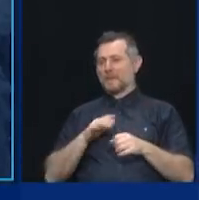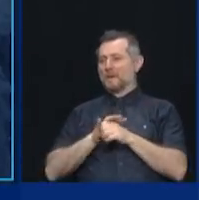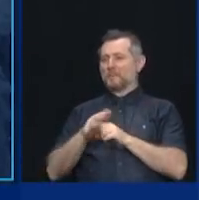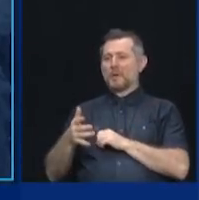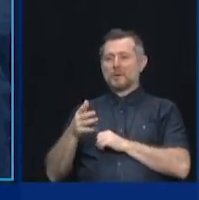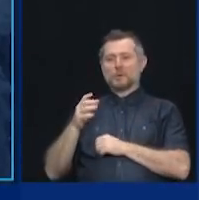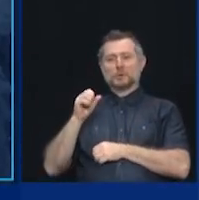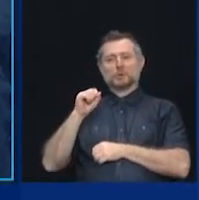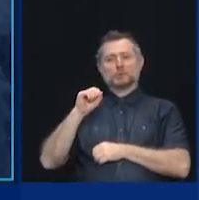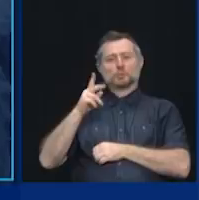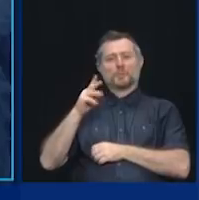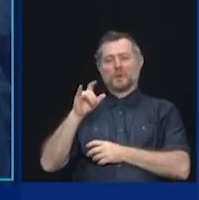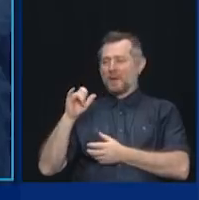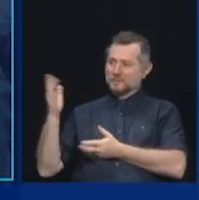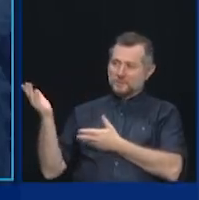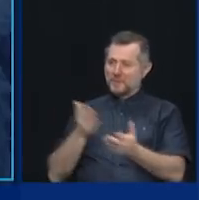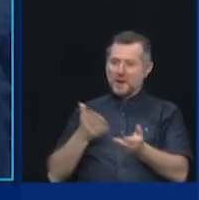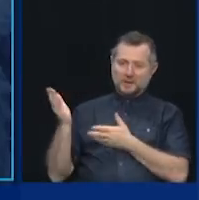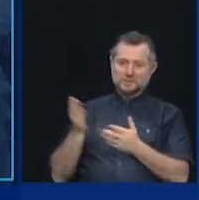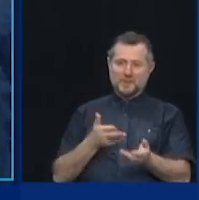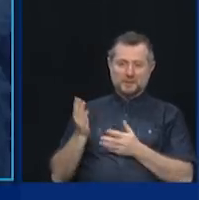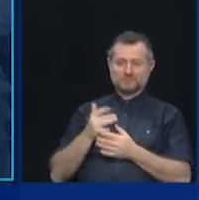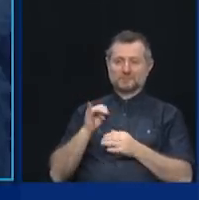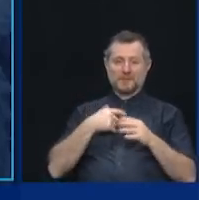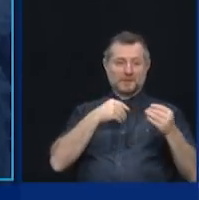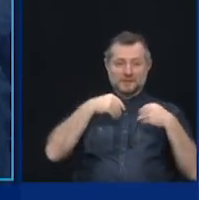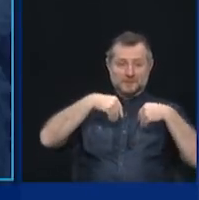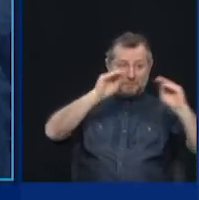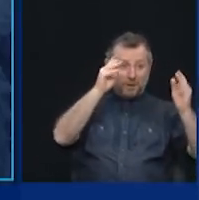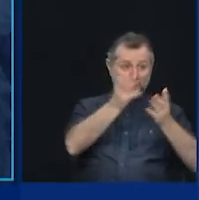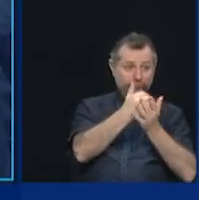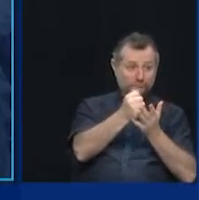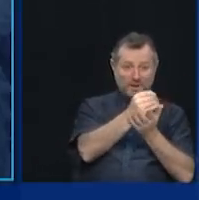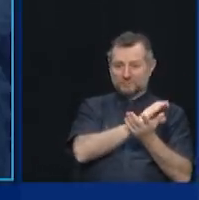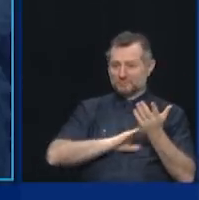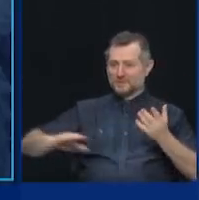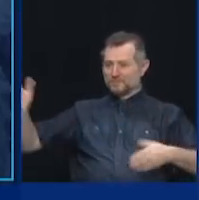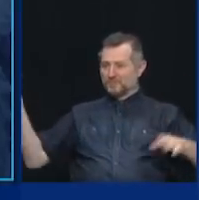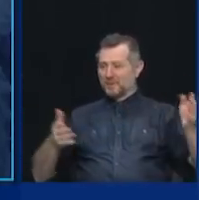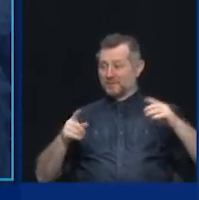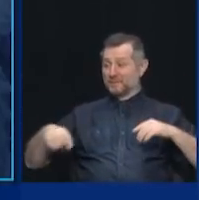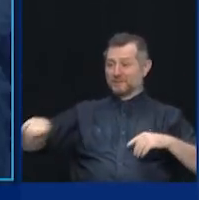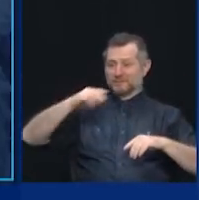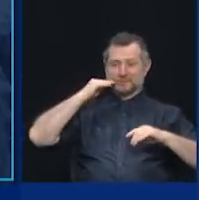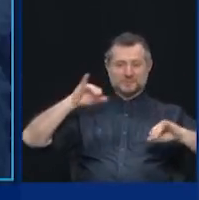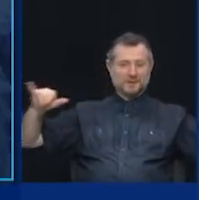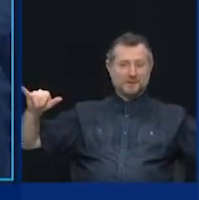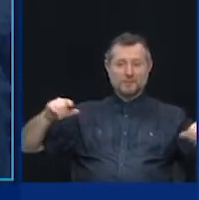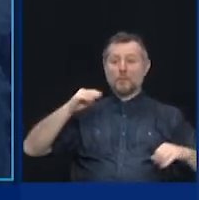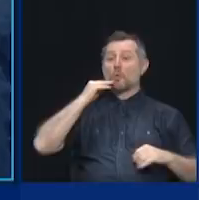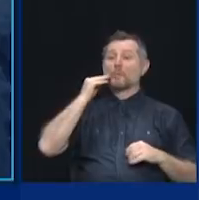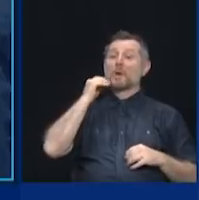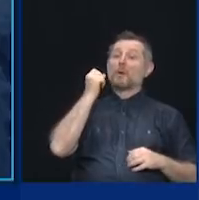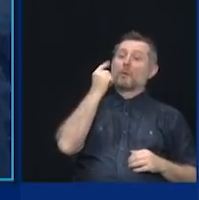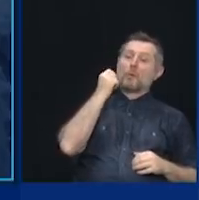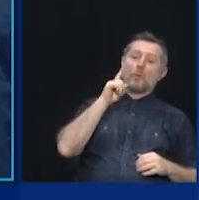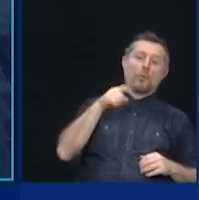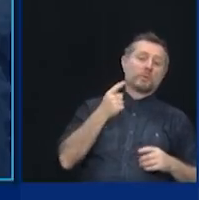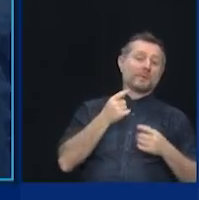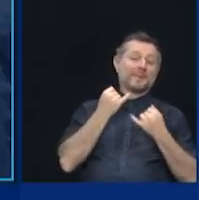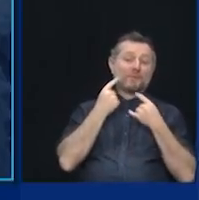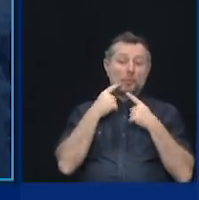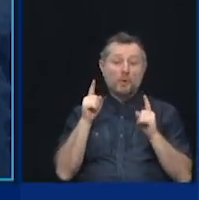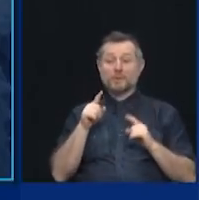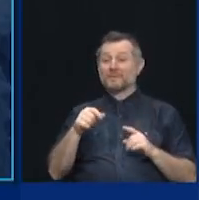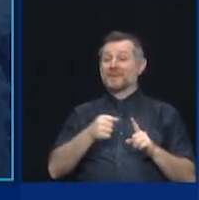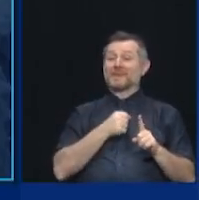supplies so that you can stay at home. Staying at home only works if, God forbid, you get sick.